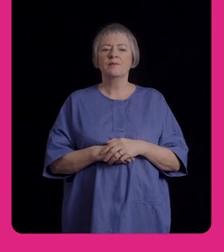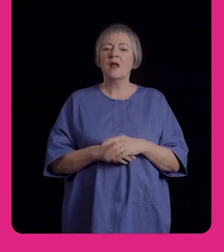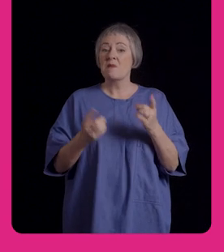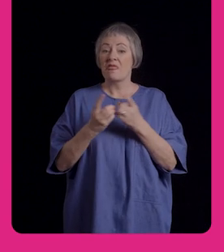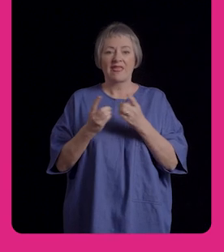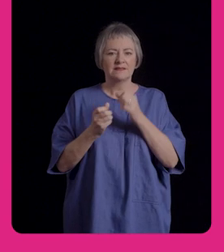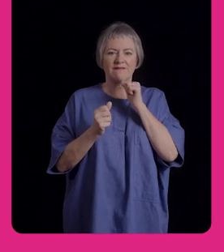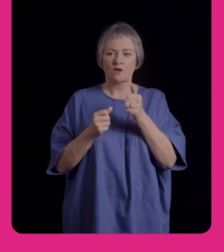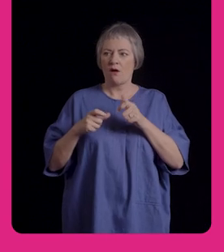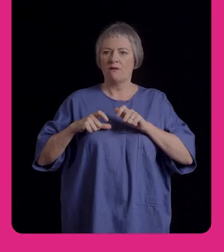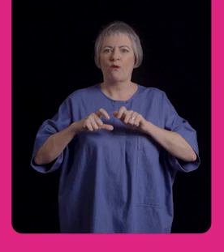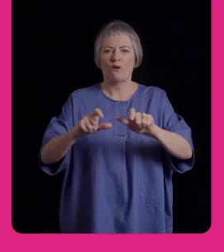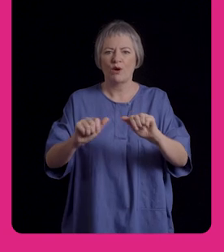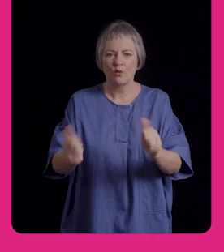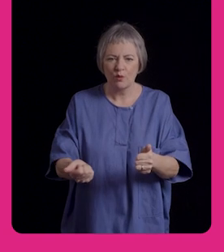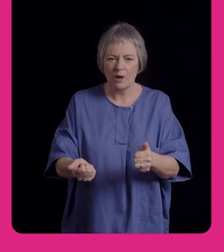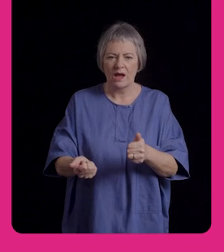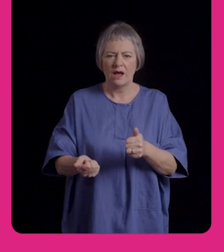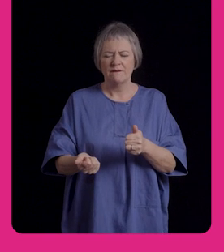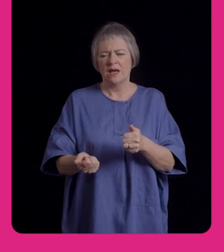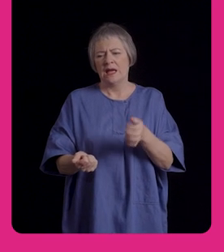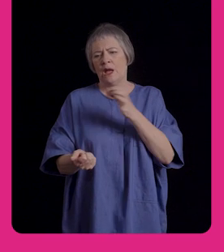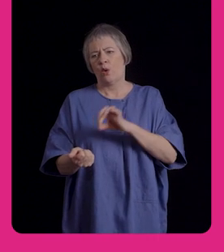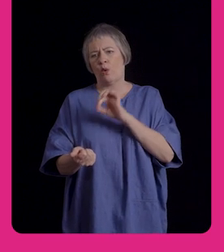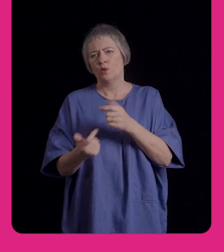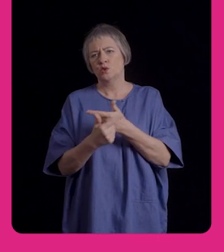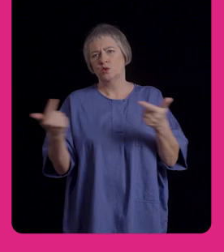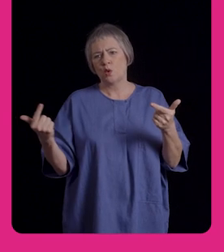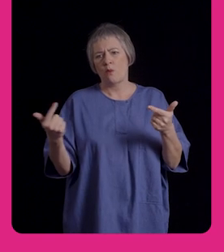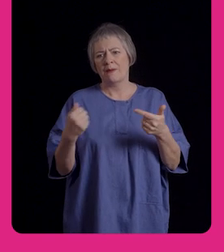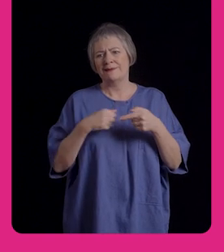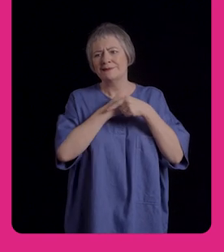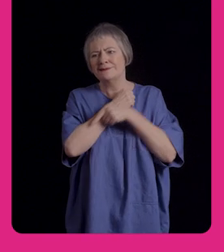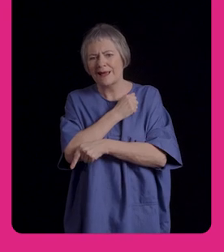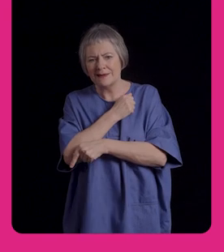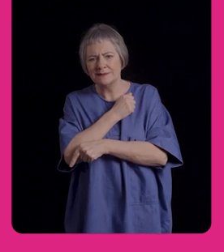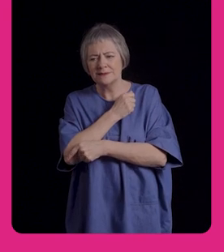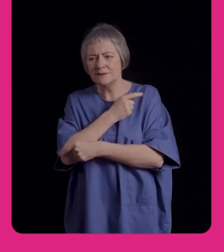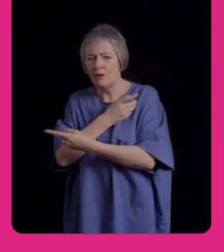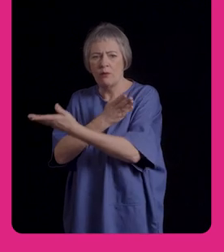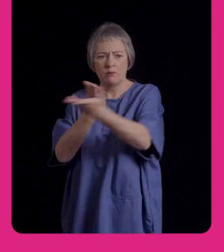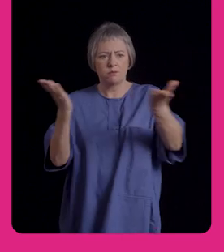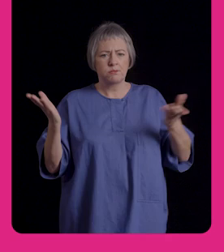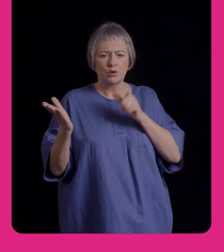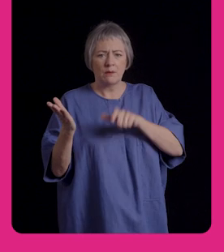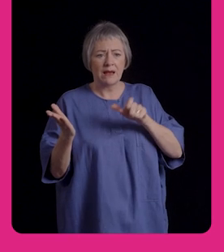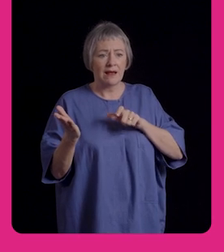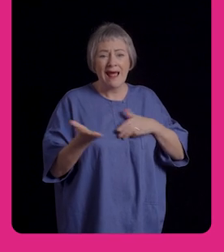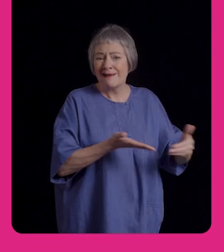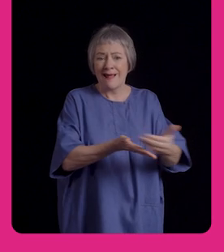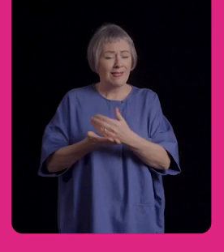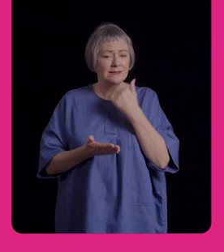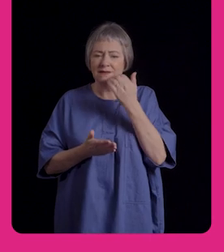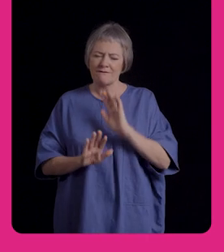But things have not gone very well. He owes far too many people far too many debts and hasn't collected nearly